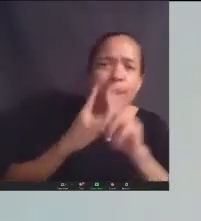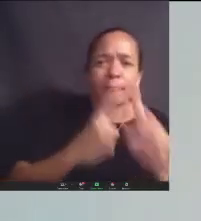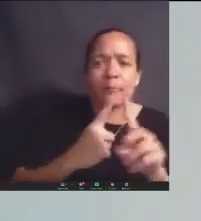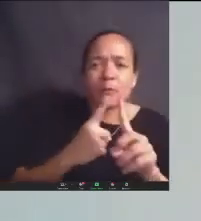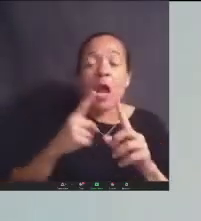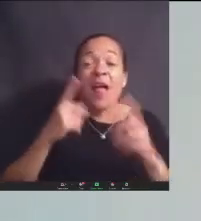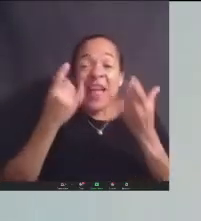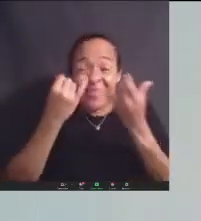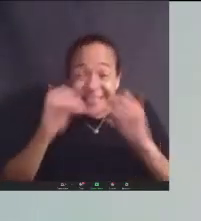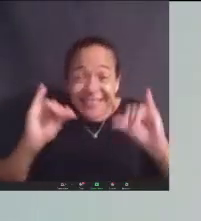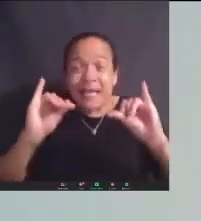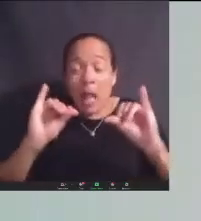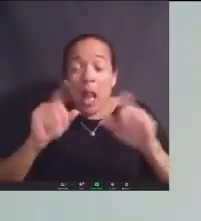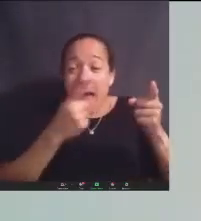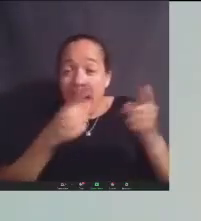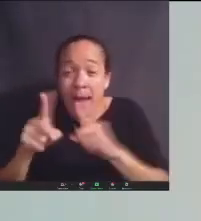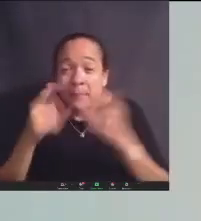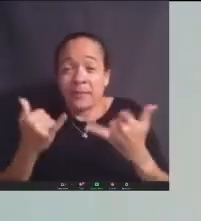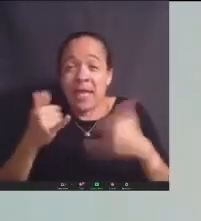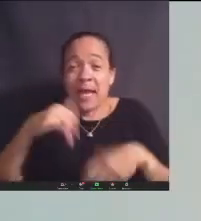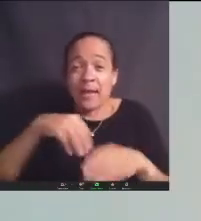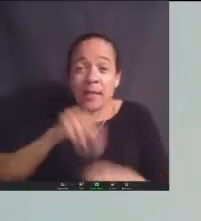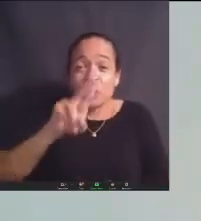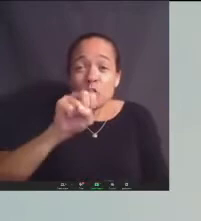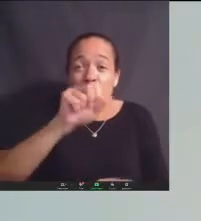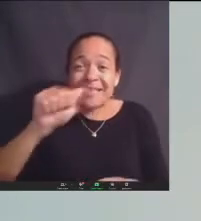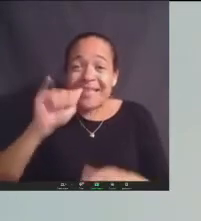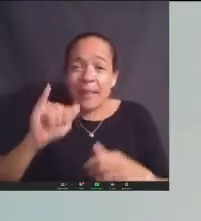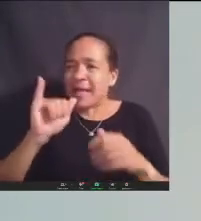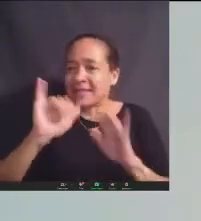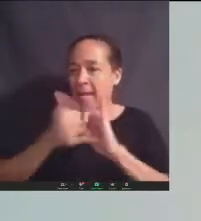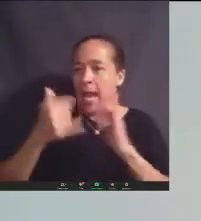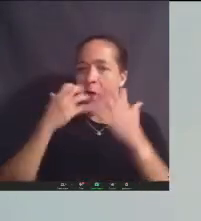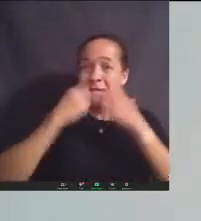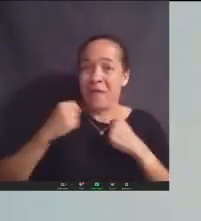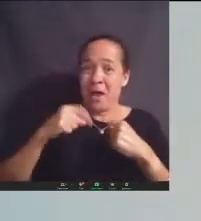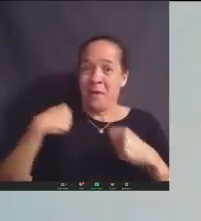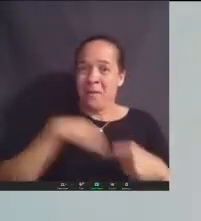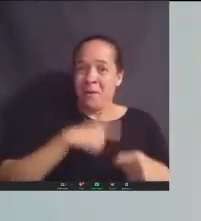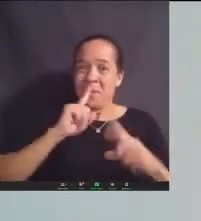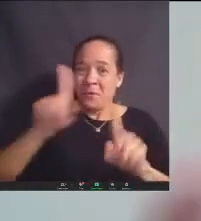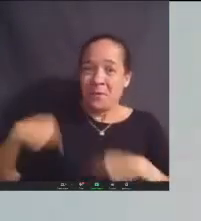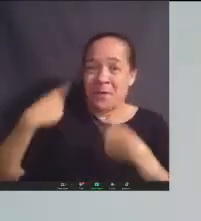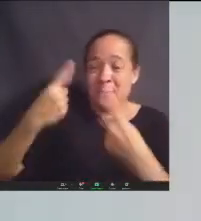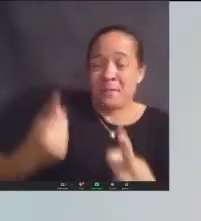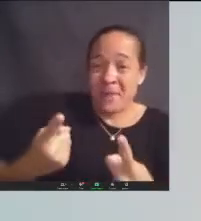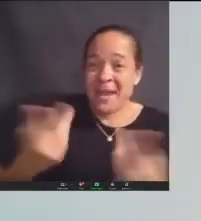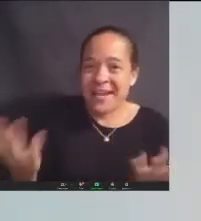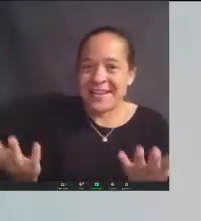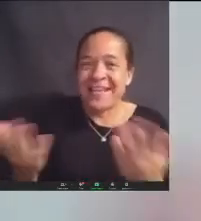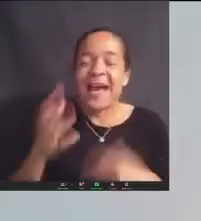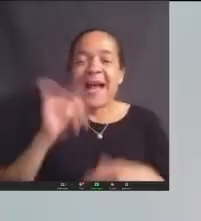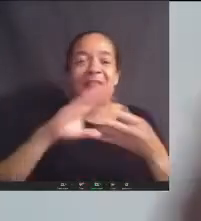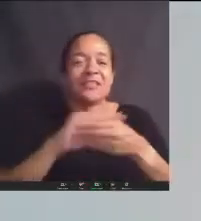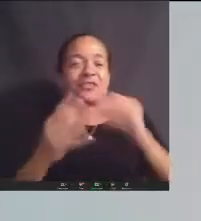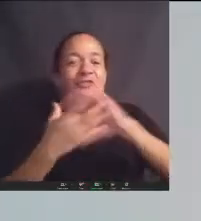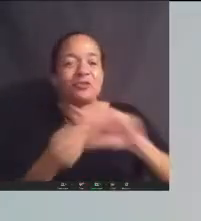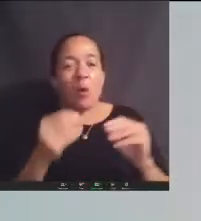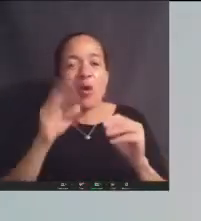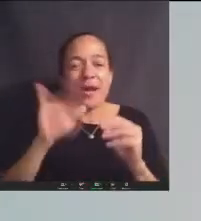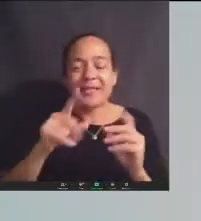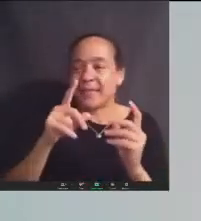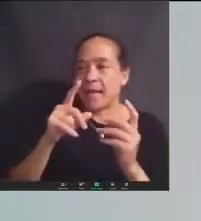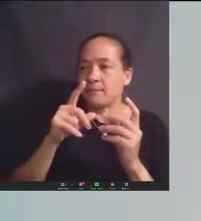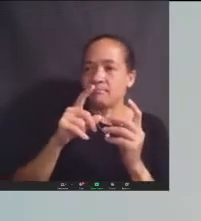States. That's how valuable we have always been. And this narrative that says, these people are basically deficient, like that sort of